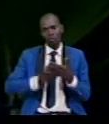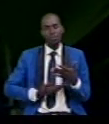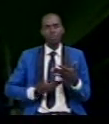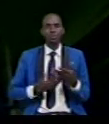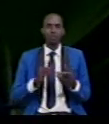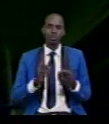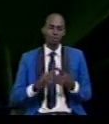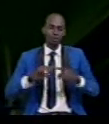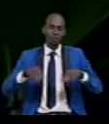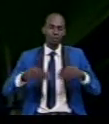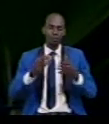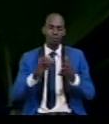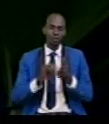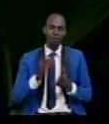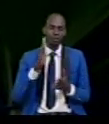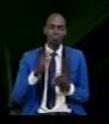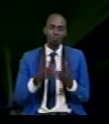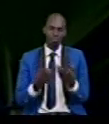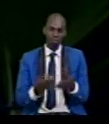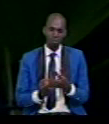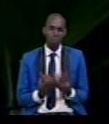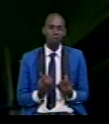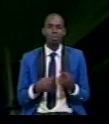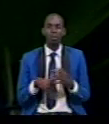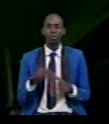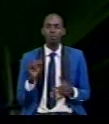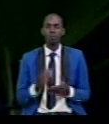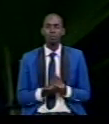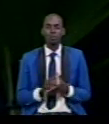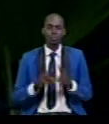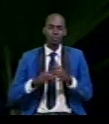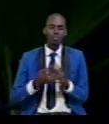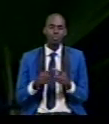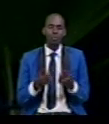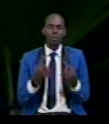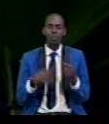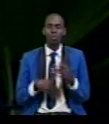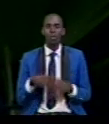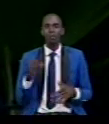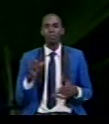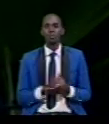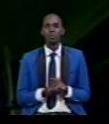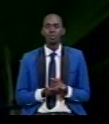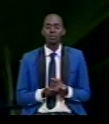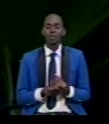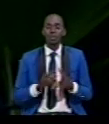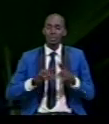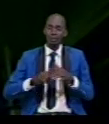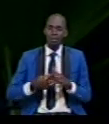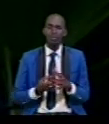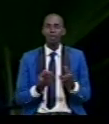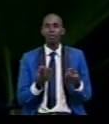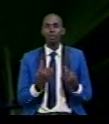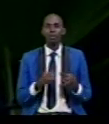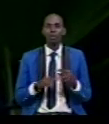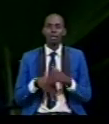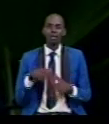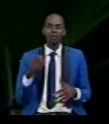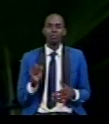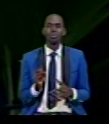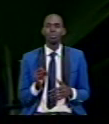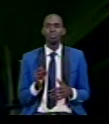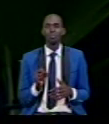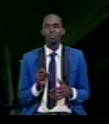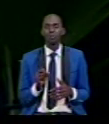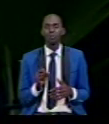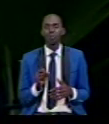canopy. Start coming out. Start coming out. Start coming out. Let there be shout